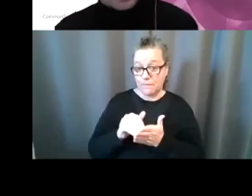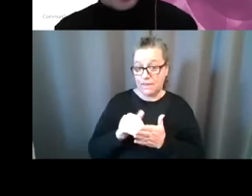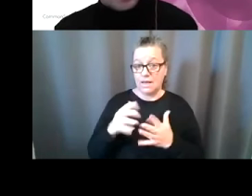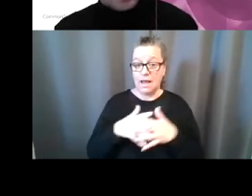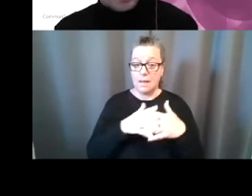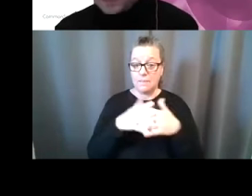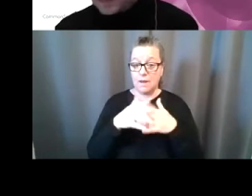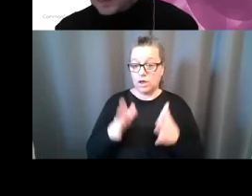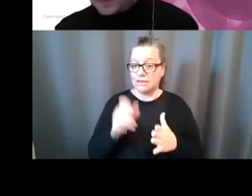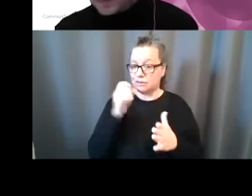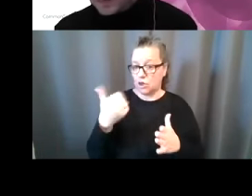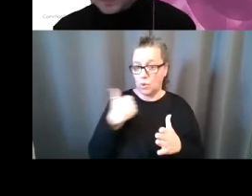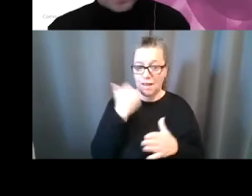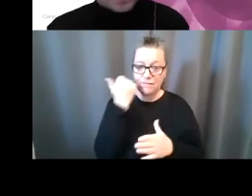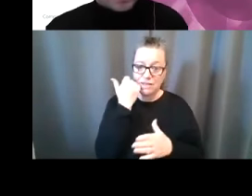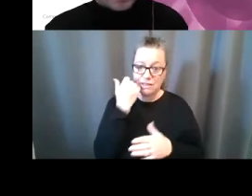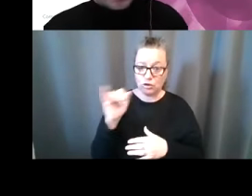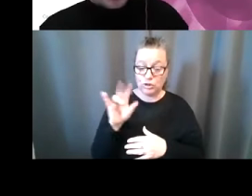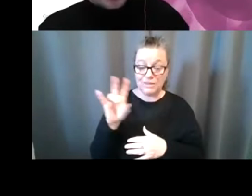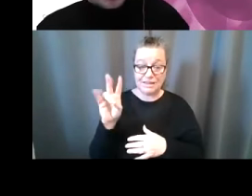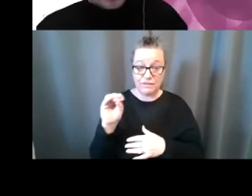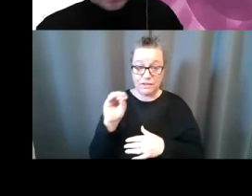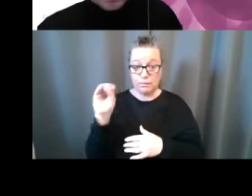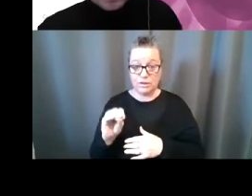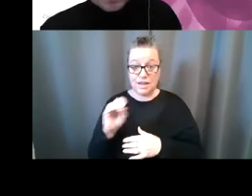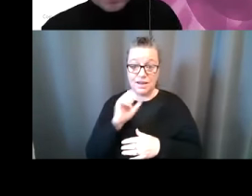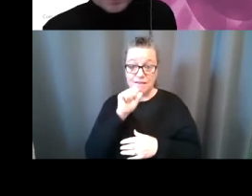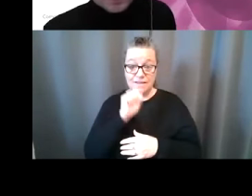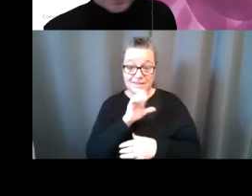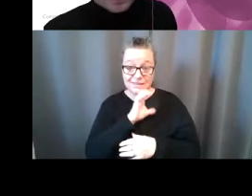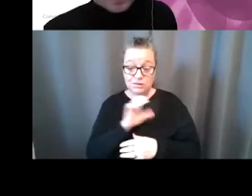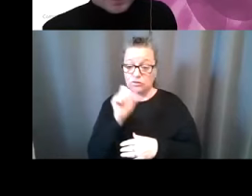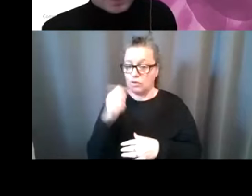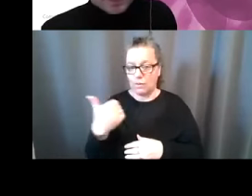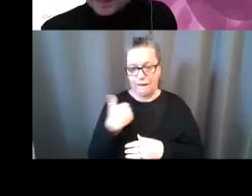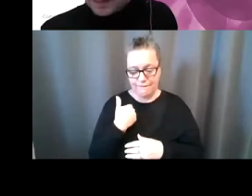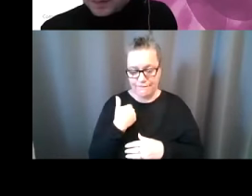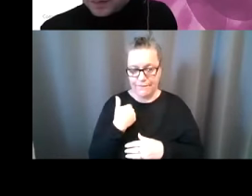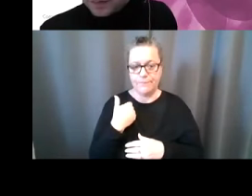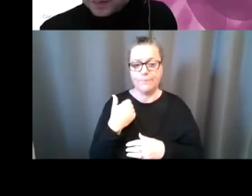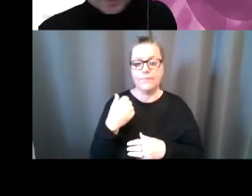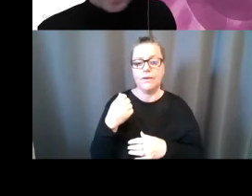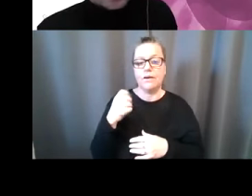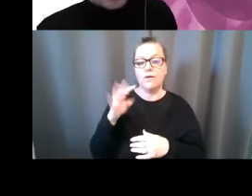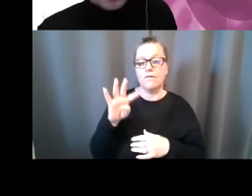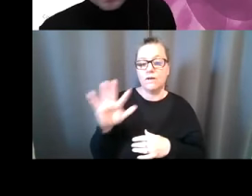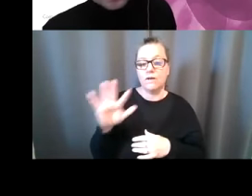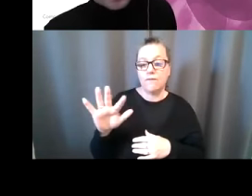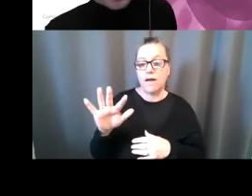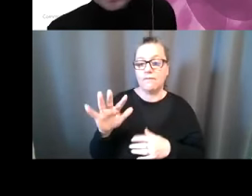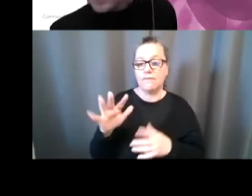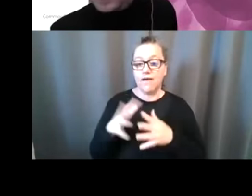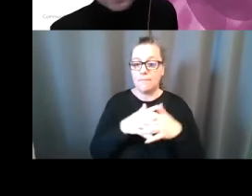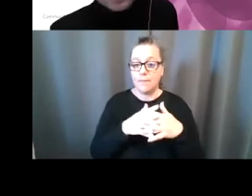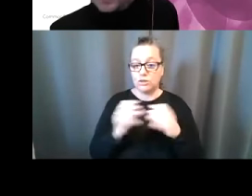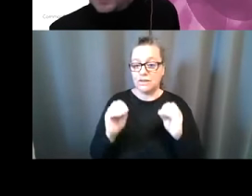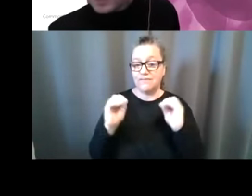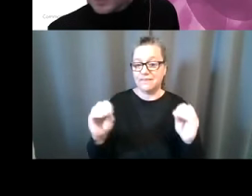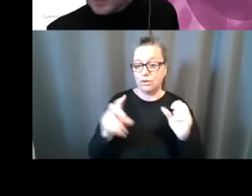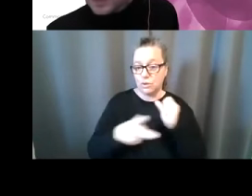insurance at all. 70% of seniors age 65 and older also don't have dental insurance. 45% of Americans have 0